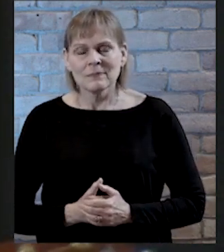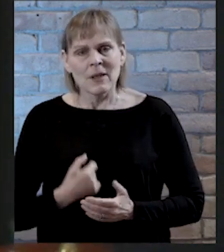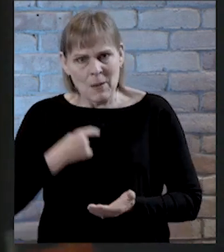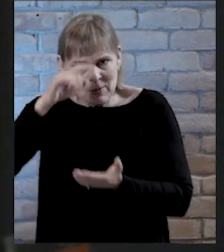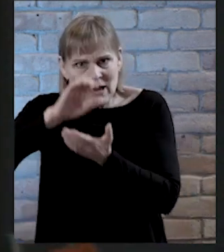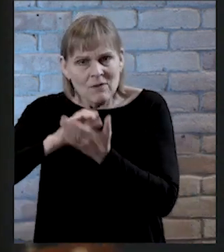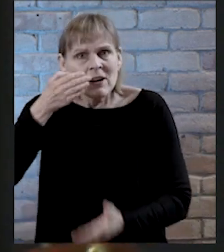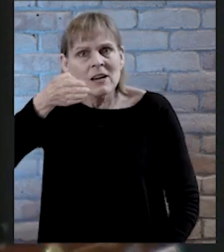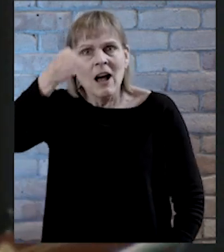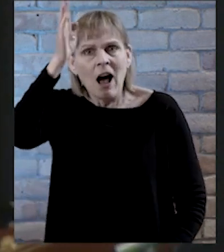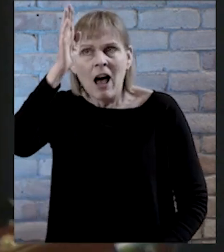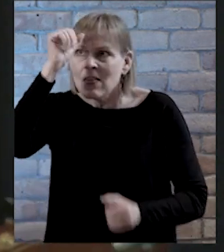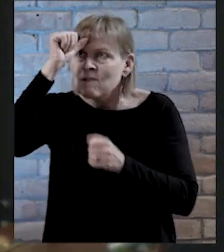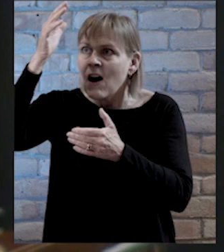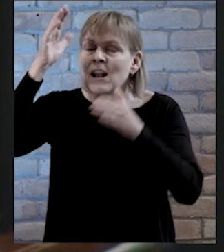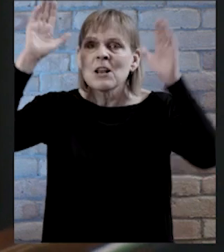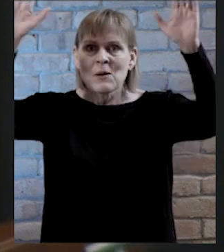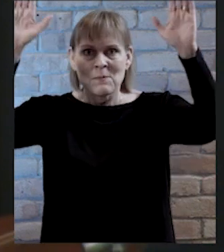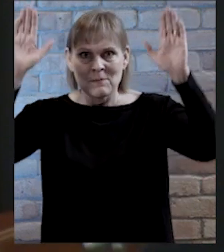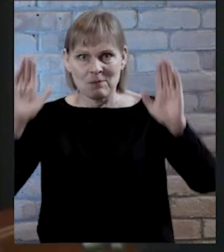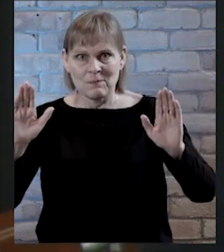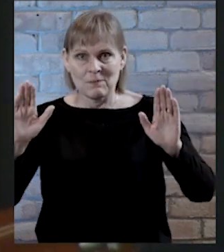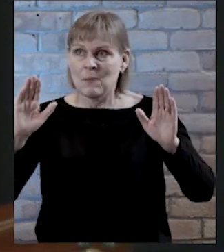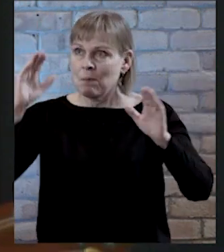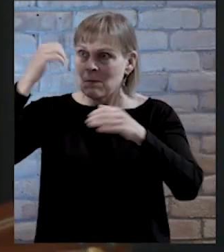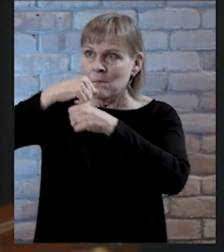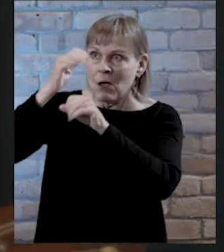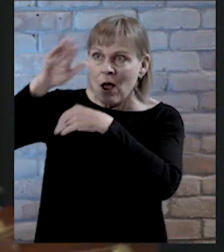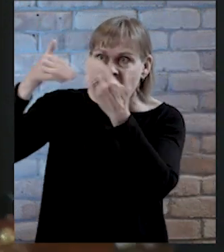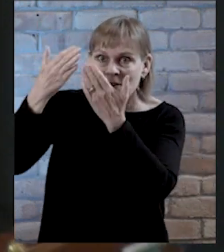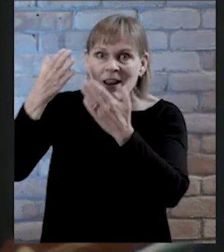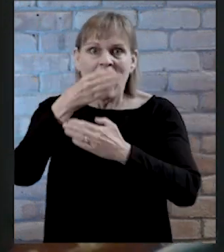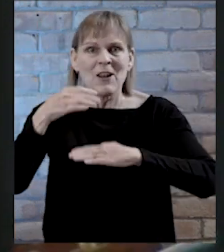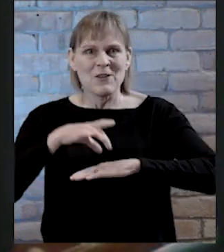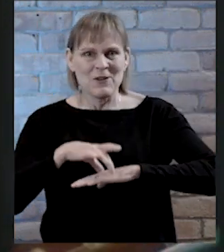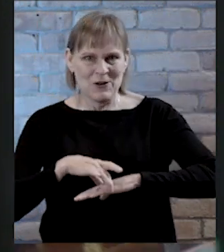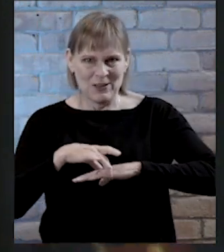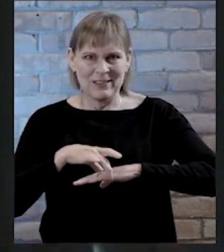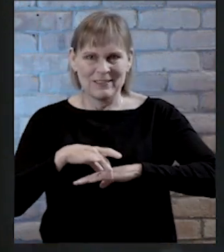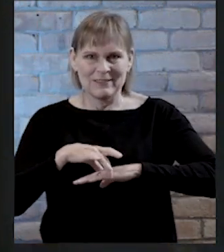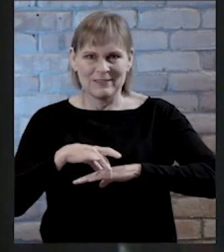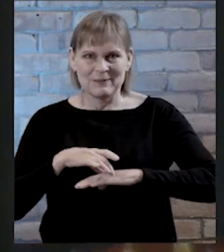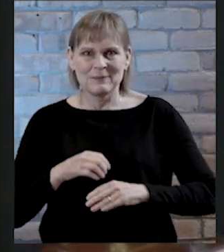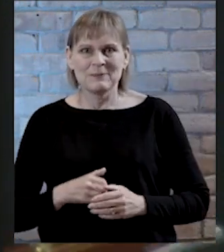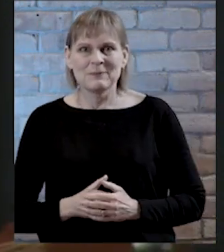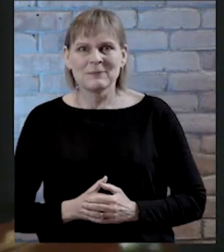I believe in God the Father Almighty, maker of heaven and earth.